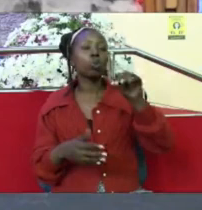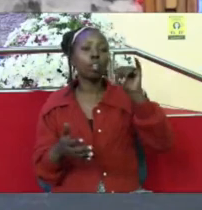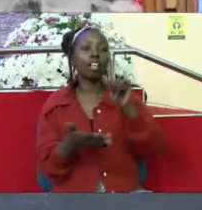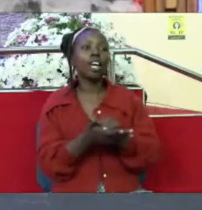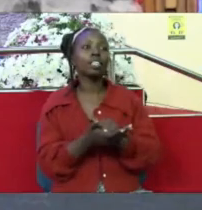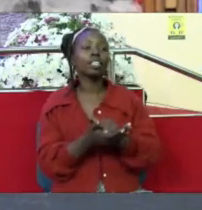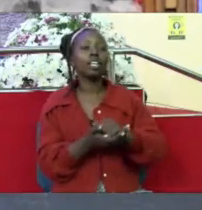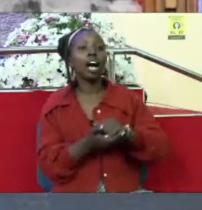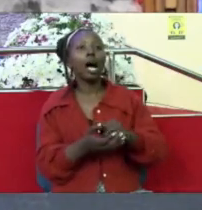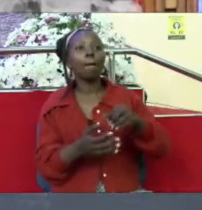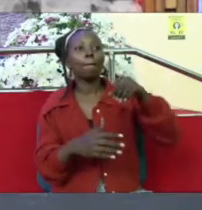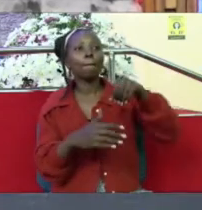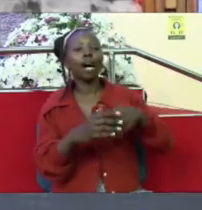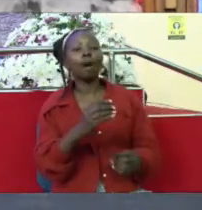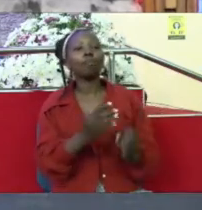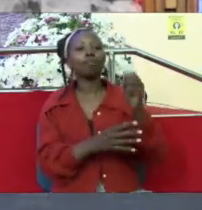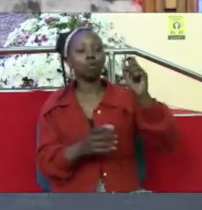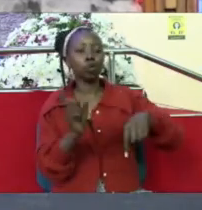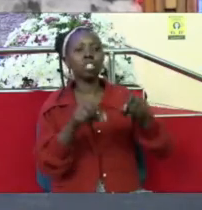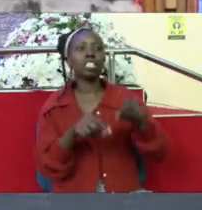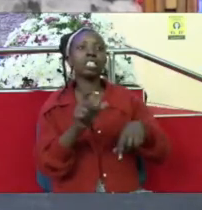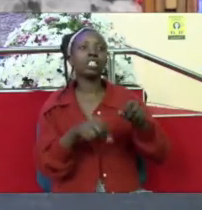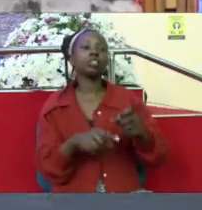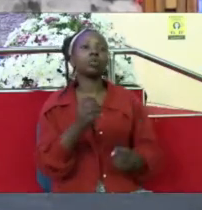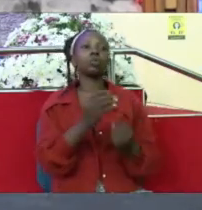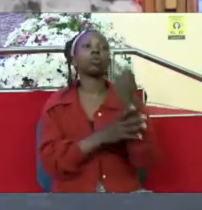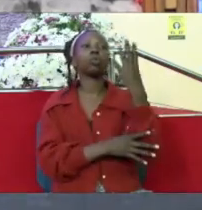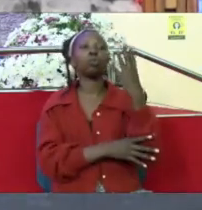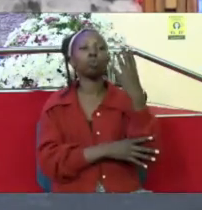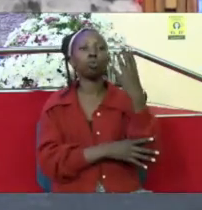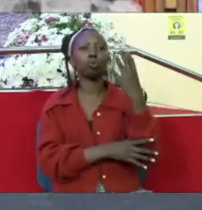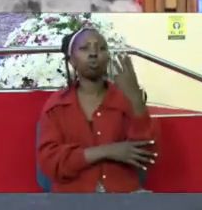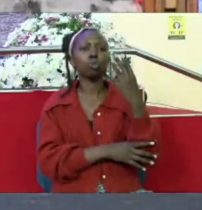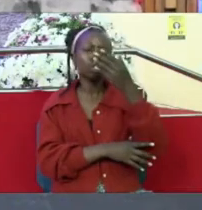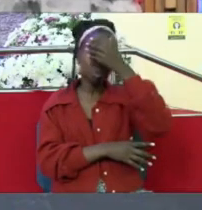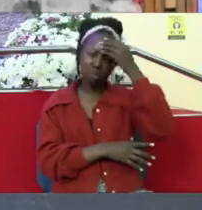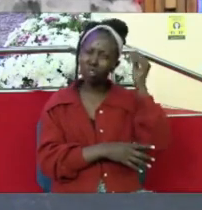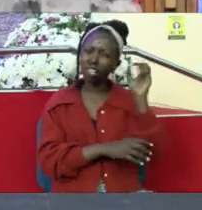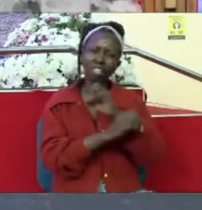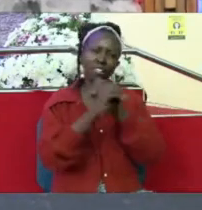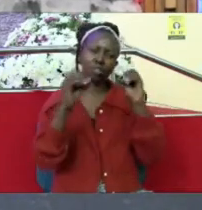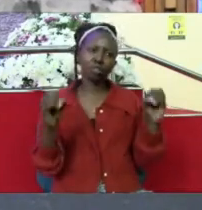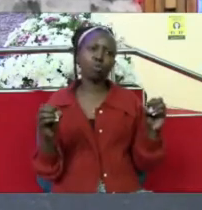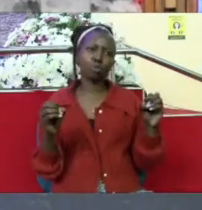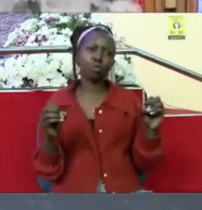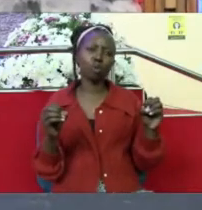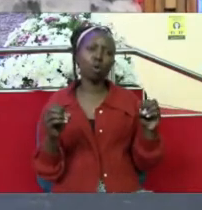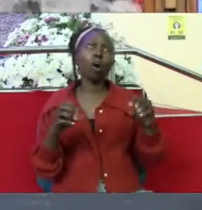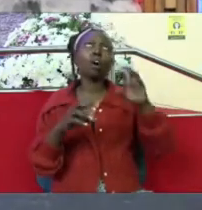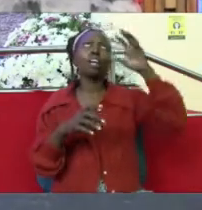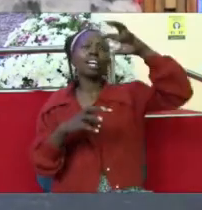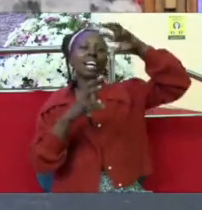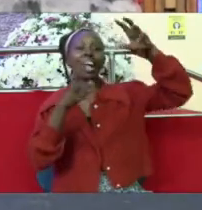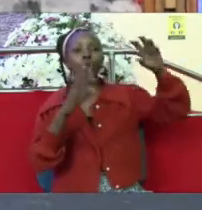that. Usisahau. Never forget. Usisahau. It takes broken clouds up there. Lazima mawingu ya to give rain. Ili mvua iweze